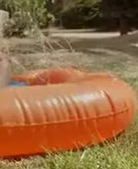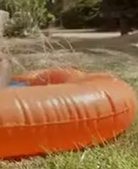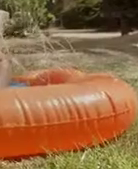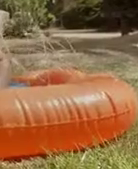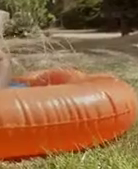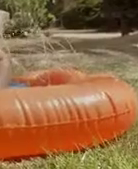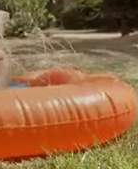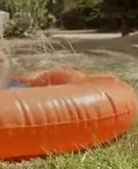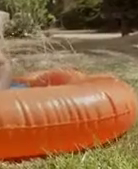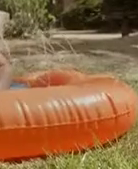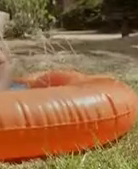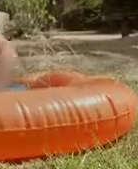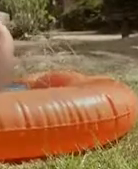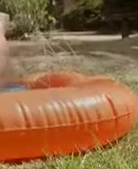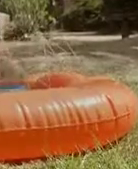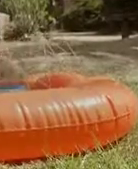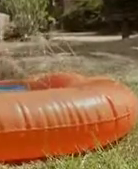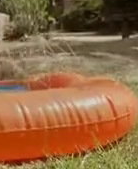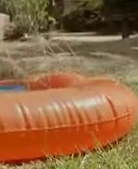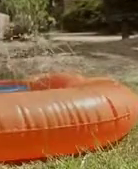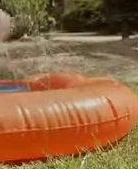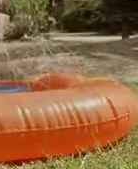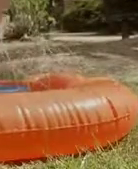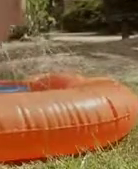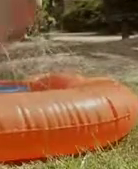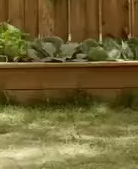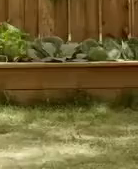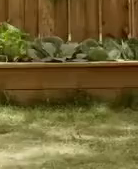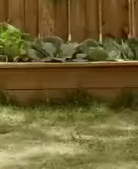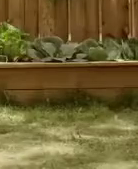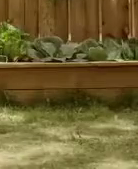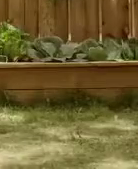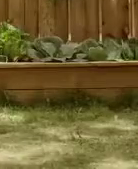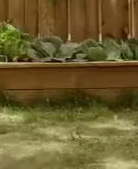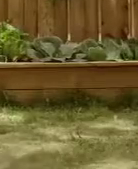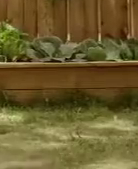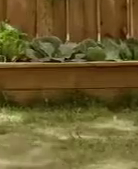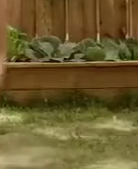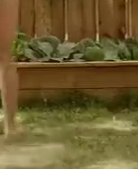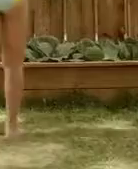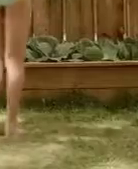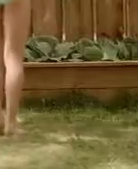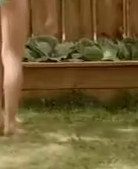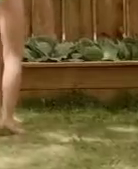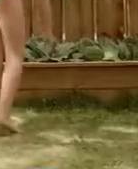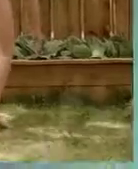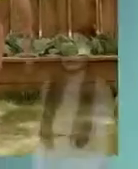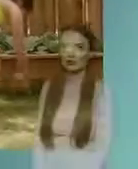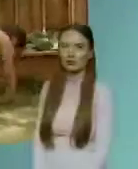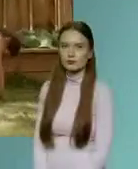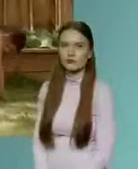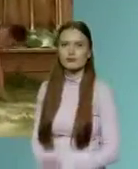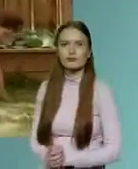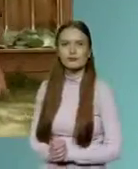Water sprinkles onto Dana's face as she frowns. Then she gets to her feet and rests against a vegetable patch. facing the incise of a